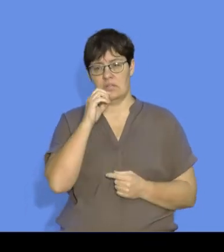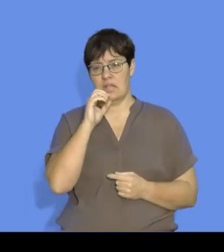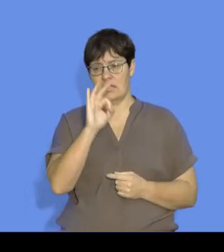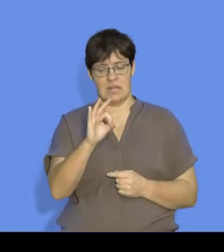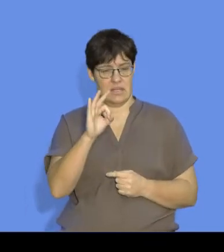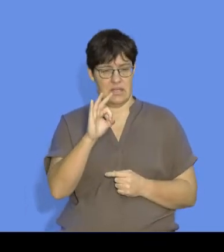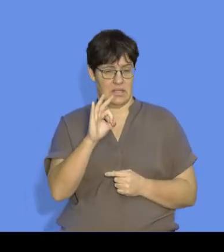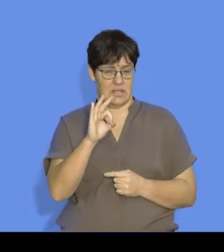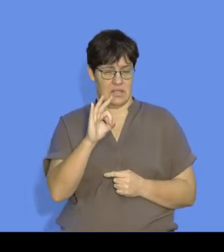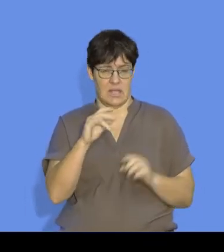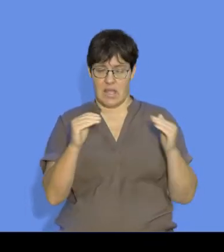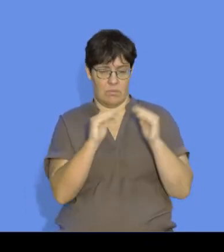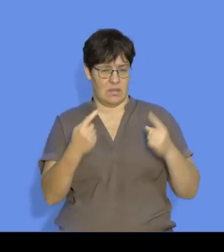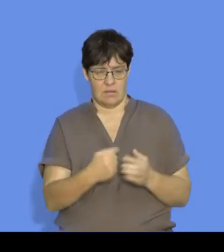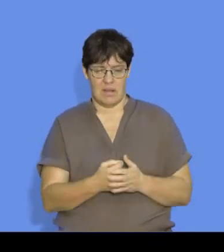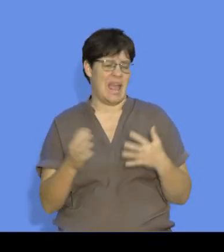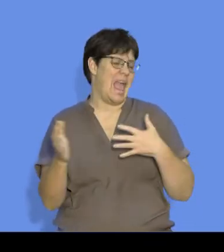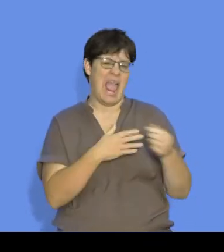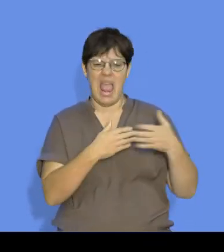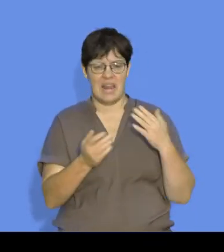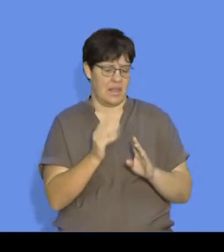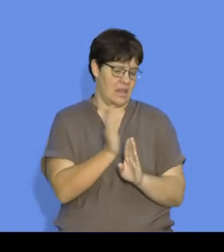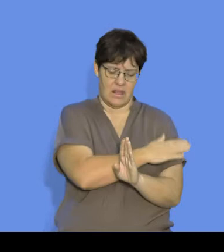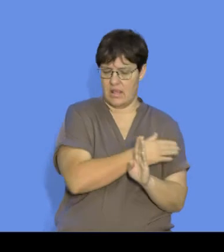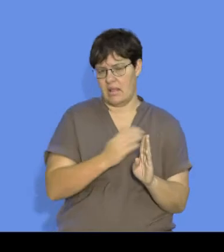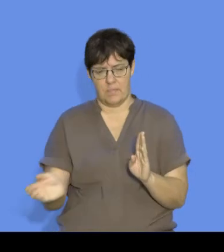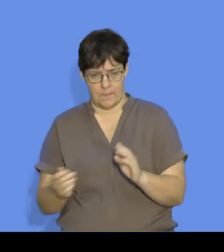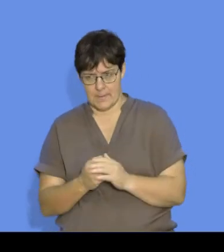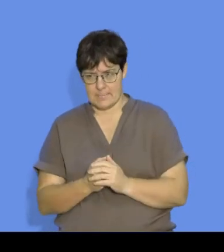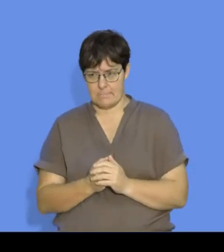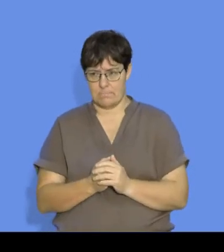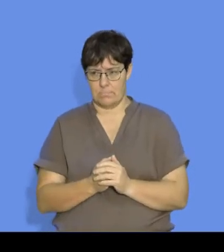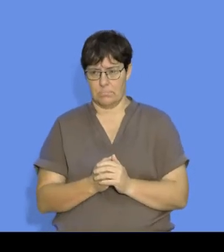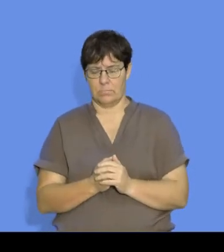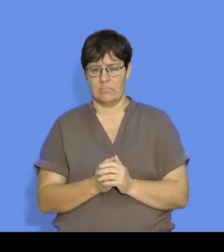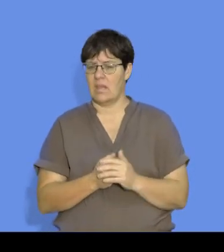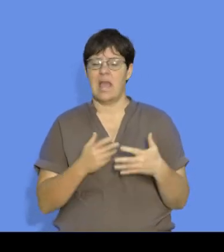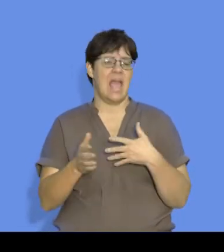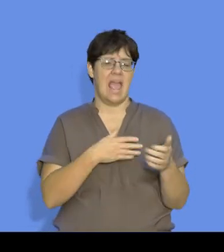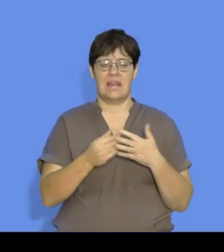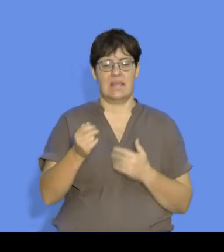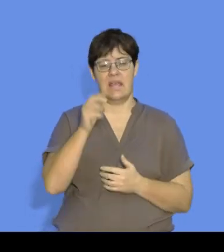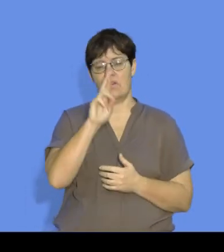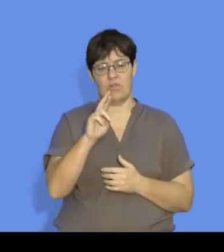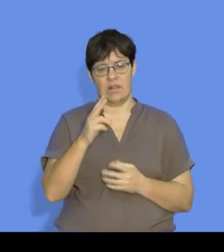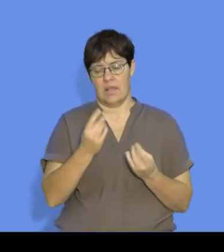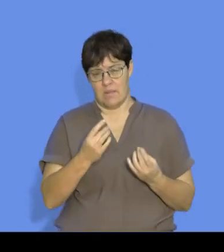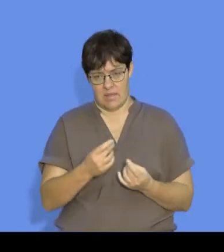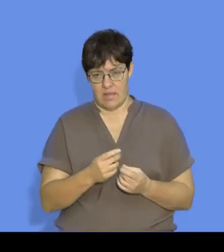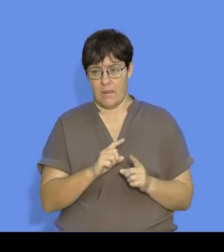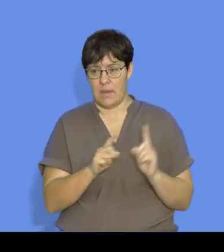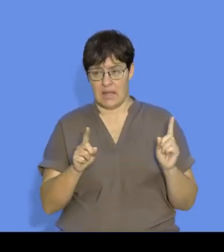to 3. We know that. But x can be anything else, meaning it can be an element of real